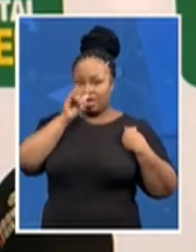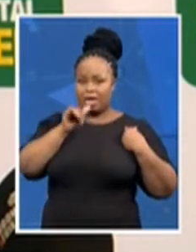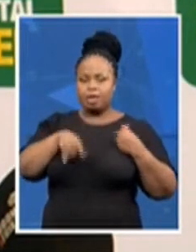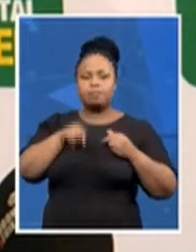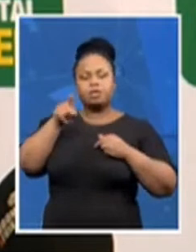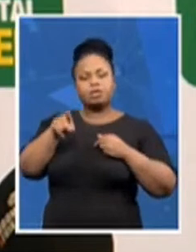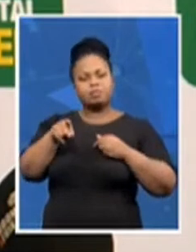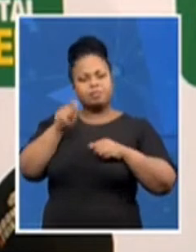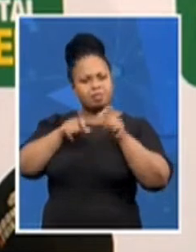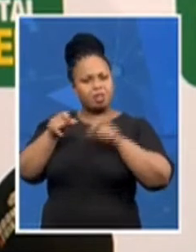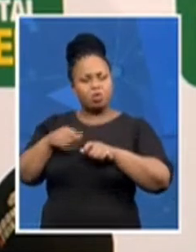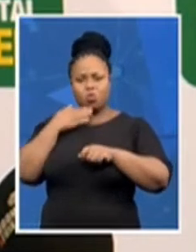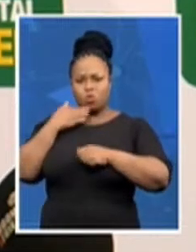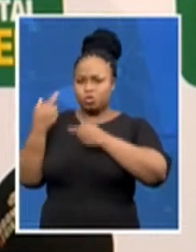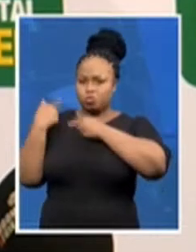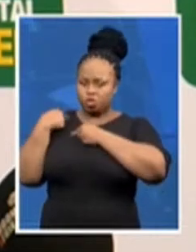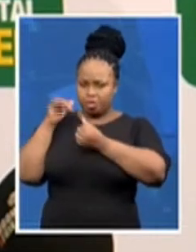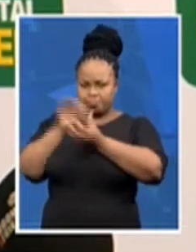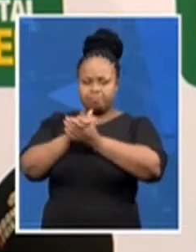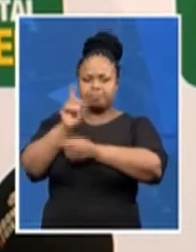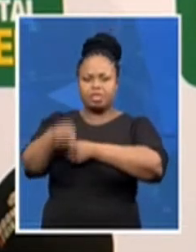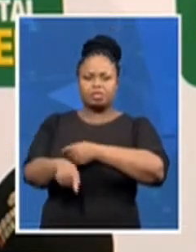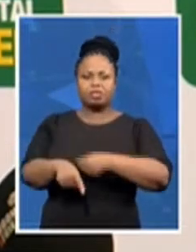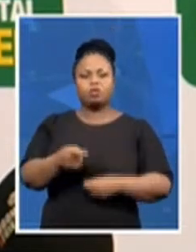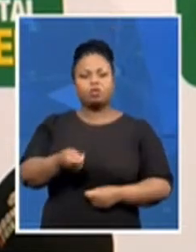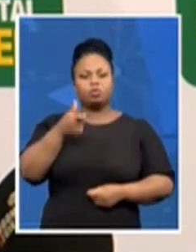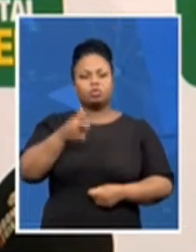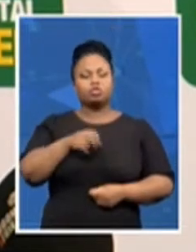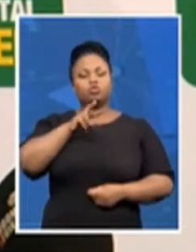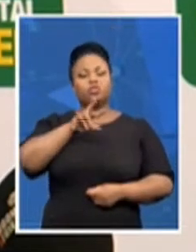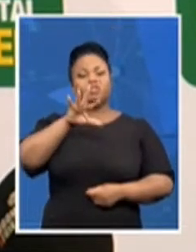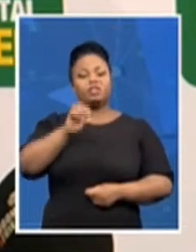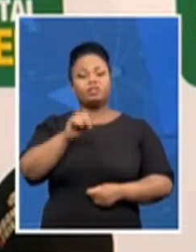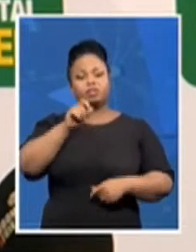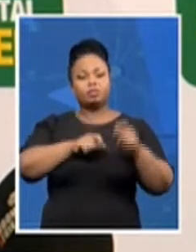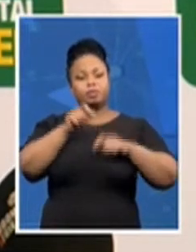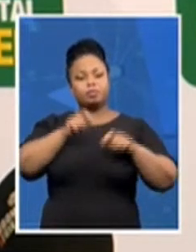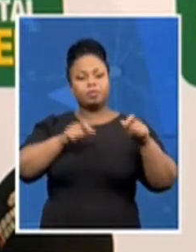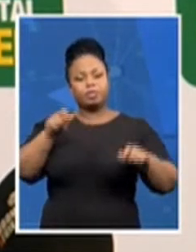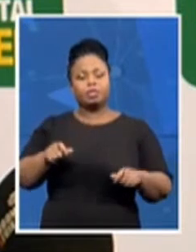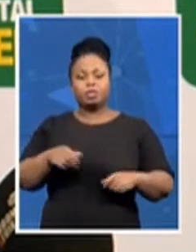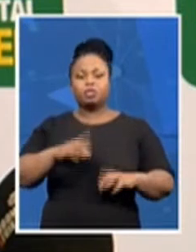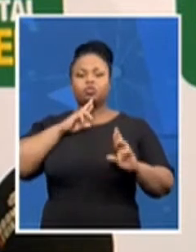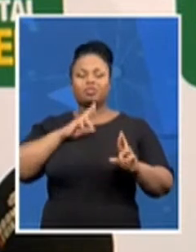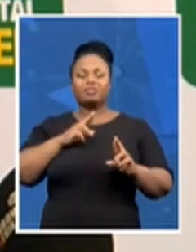least 250 people are reported to have died, and the police will